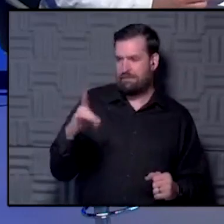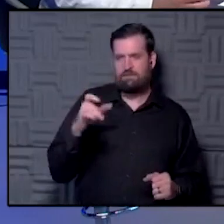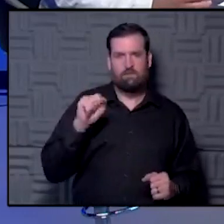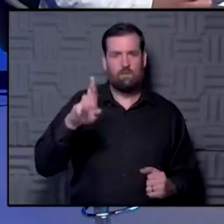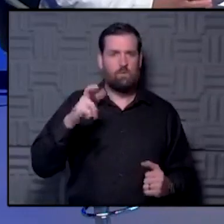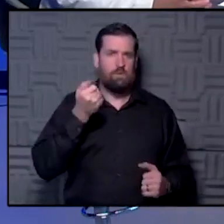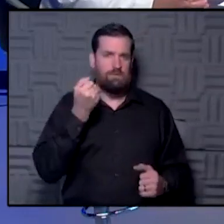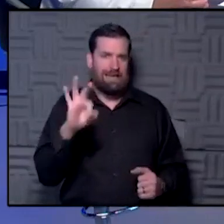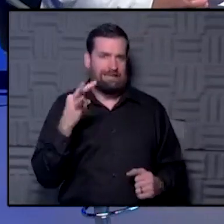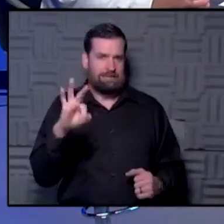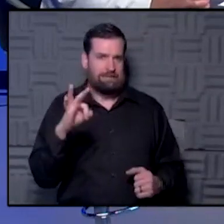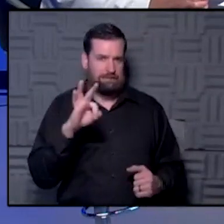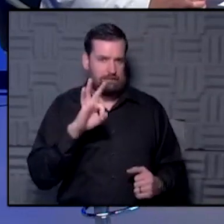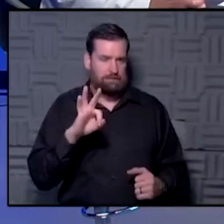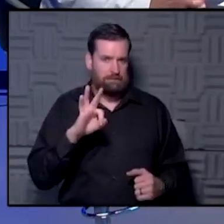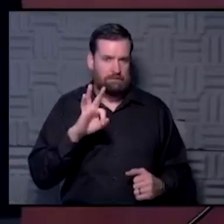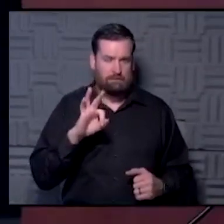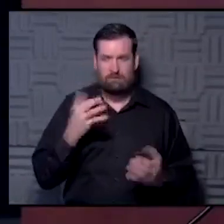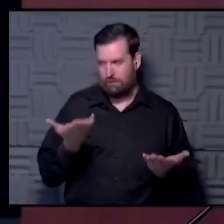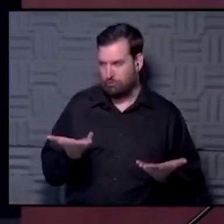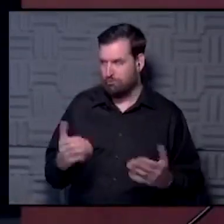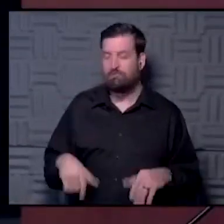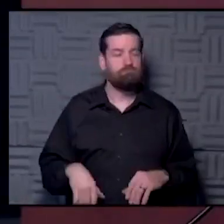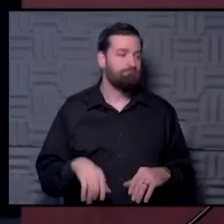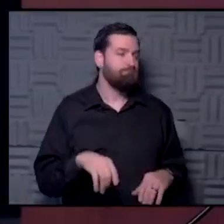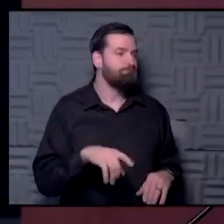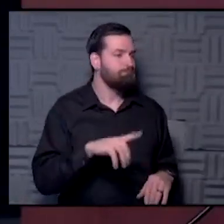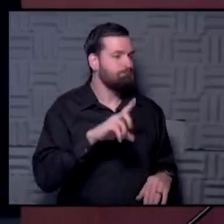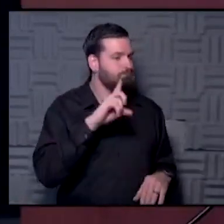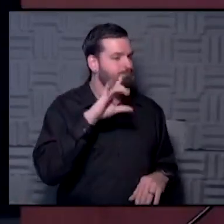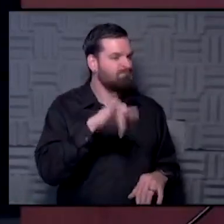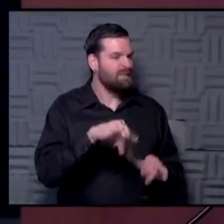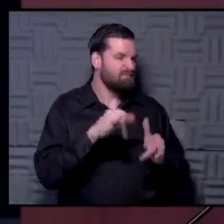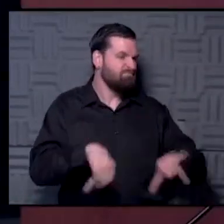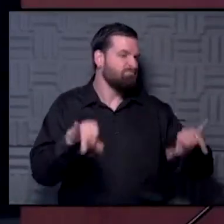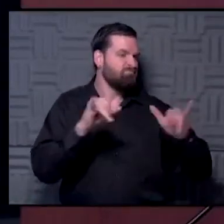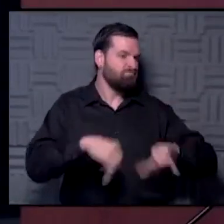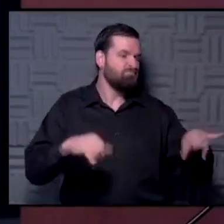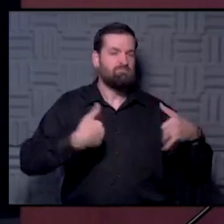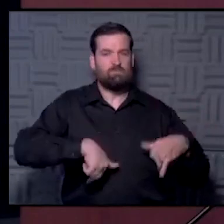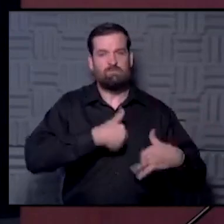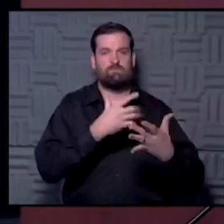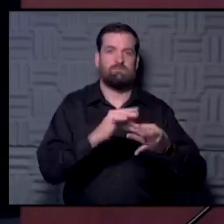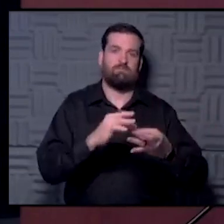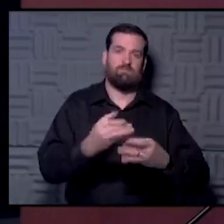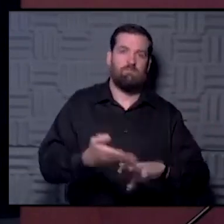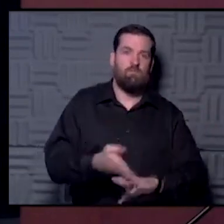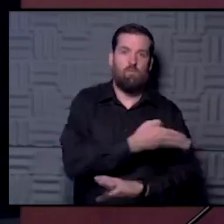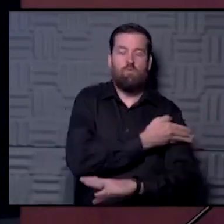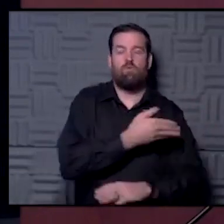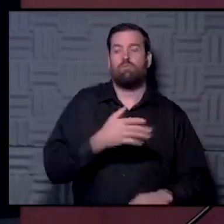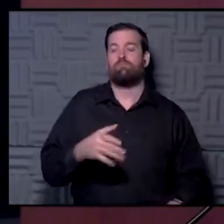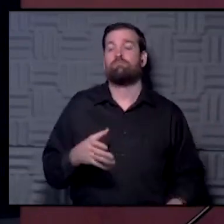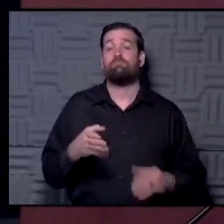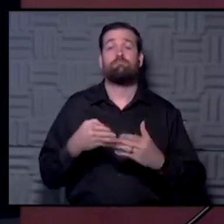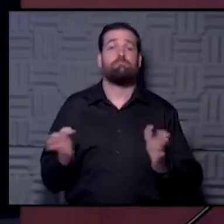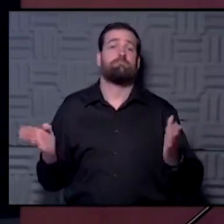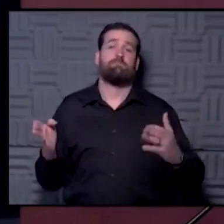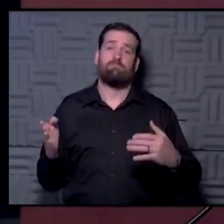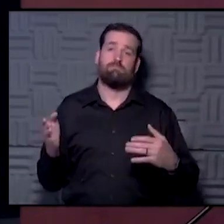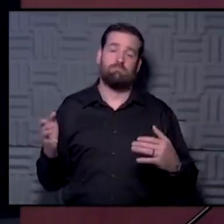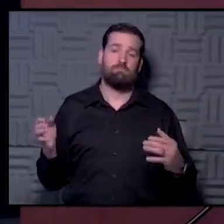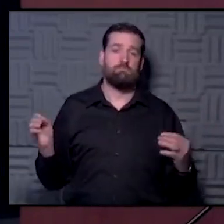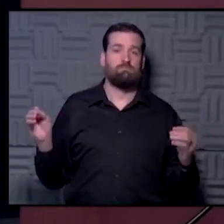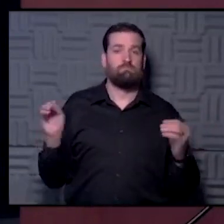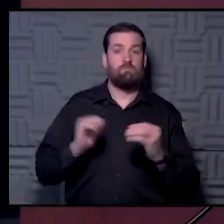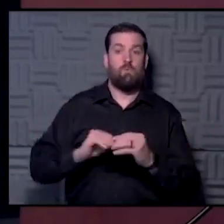So. Yep, I think that is consistent, right? We've said this before, but in general, we are seeing